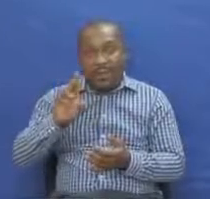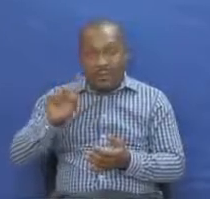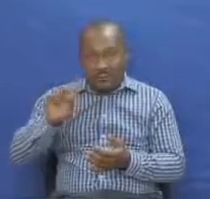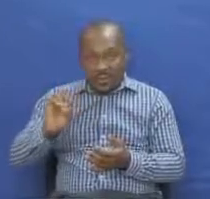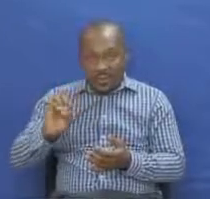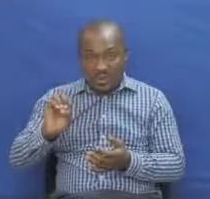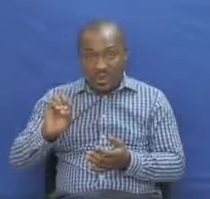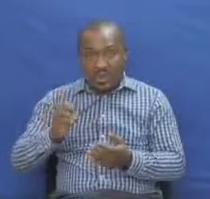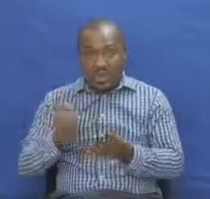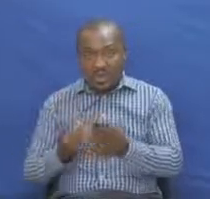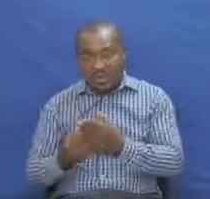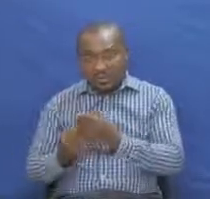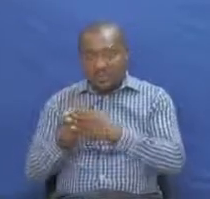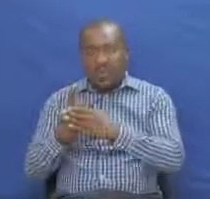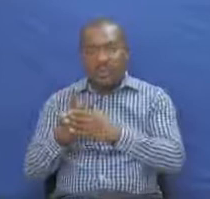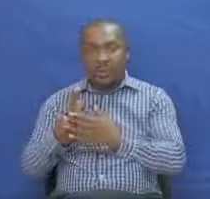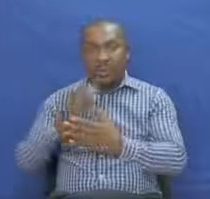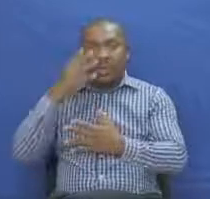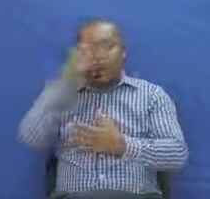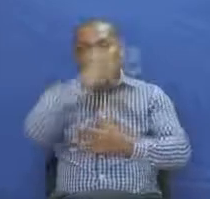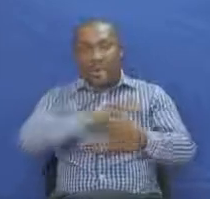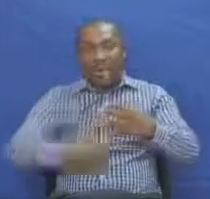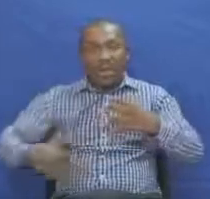Another type of growth is called